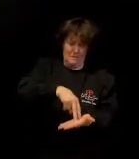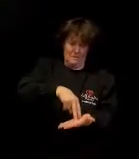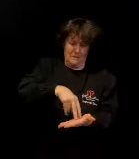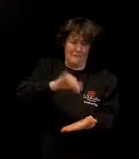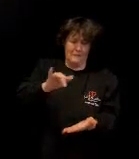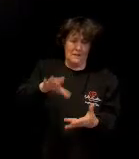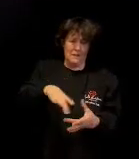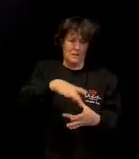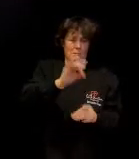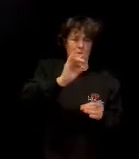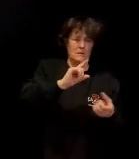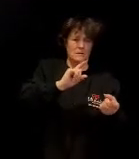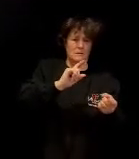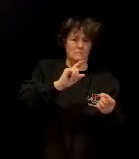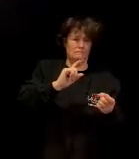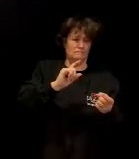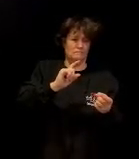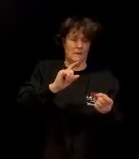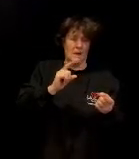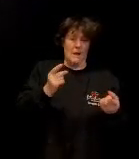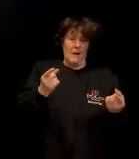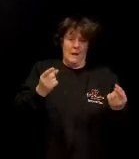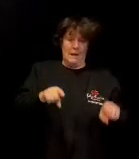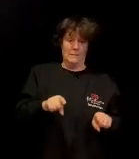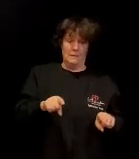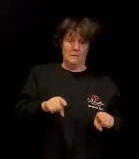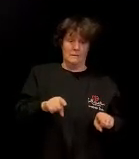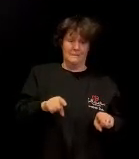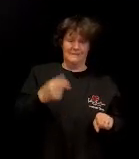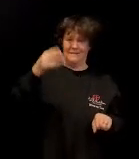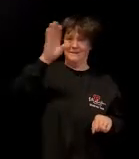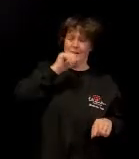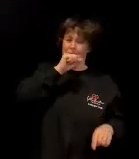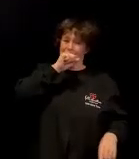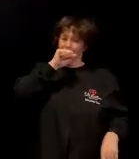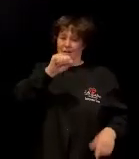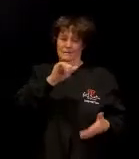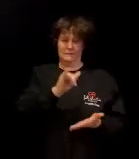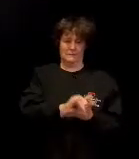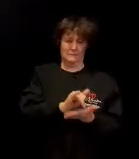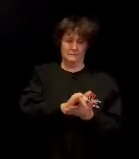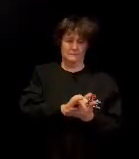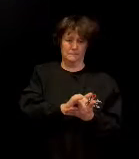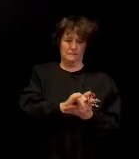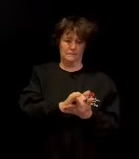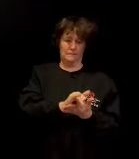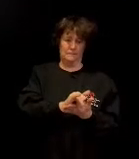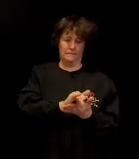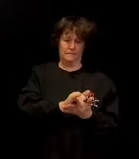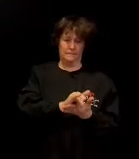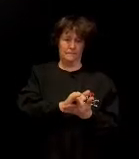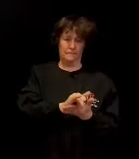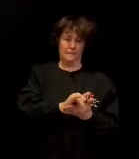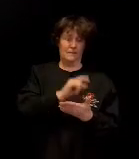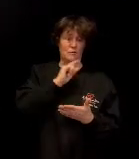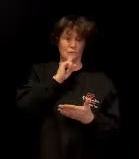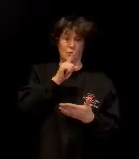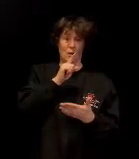a spiritual transaction that God loves. Amen? It's a spiritual transaction, and it's